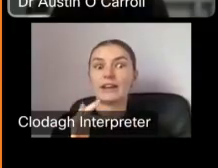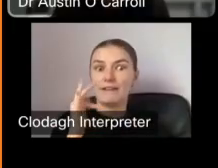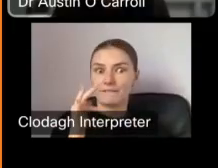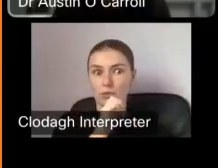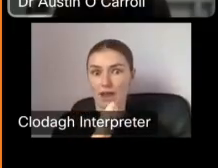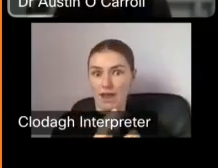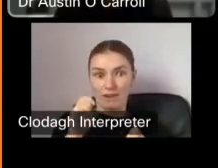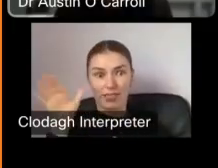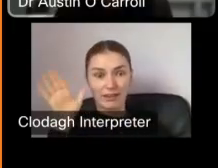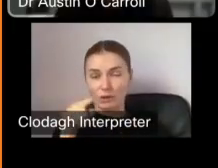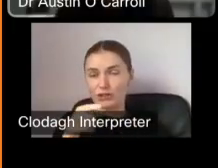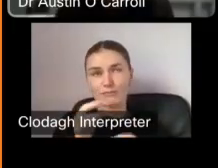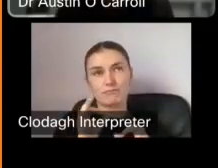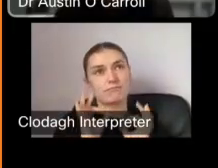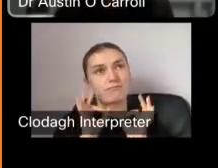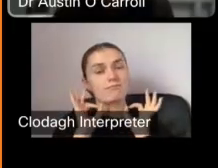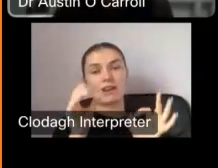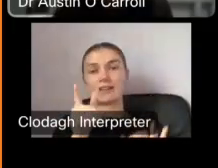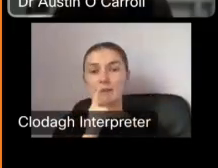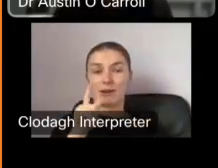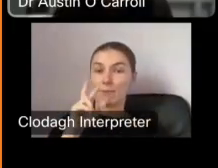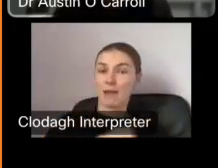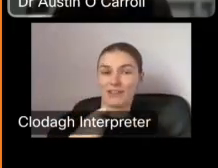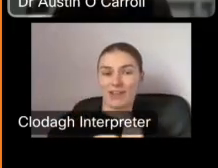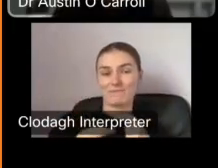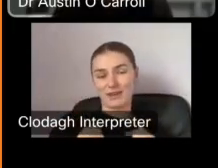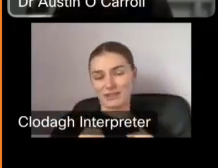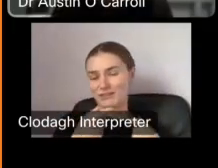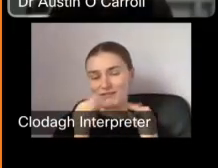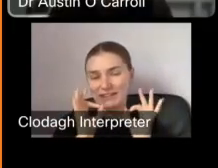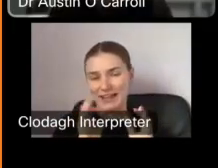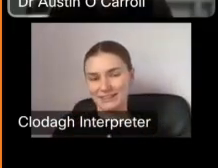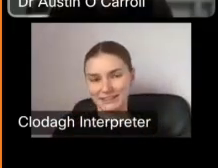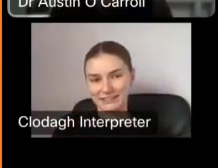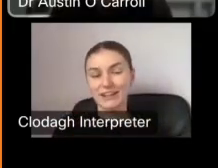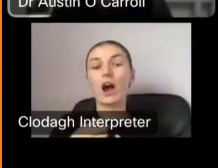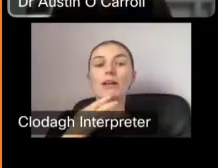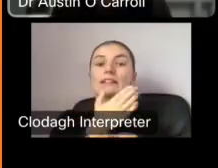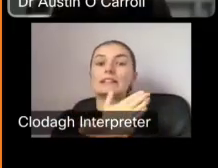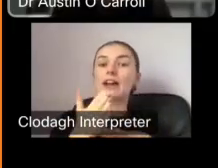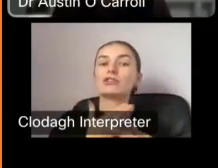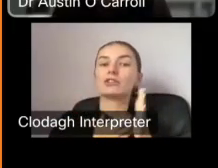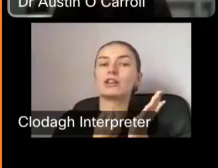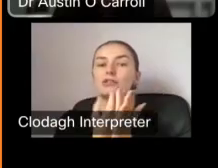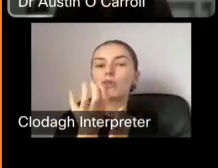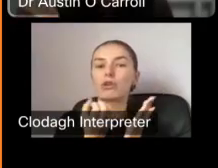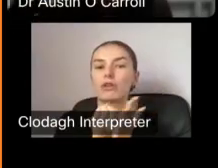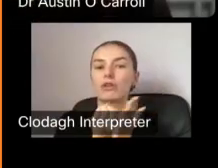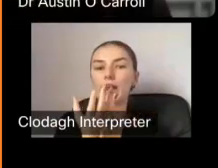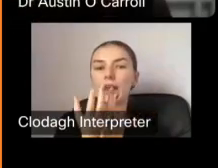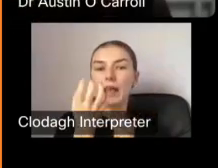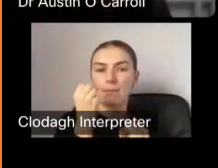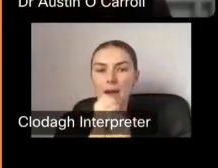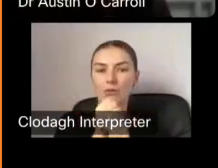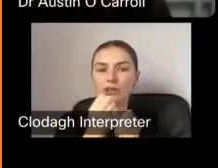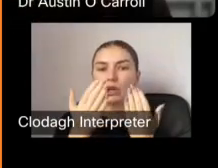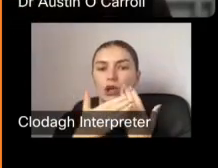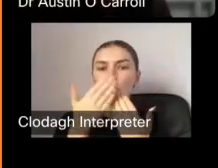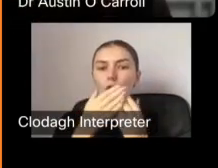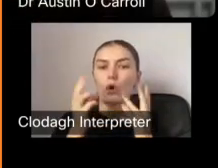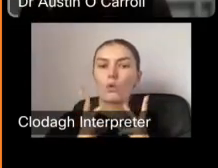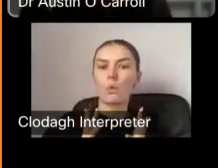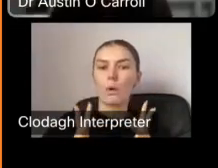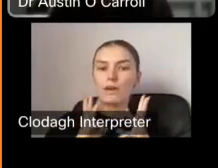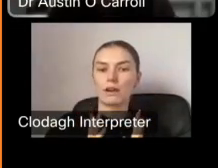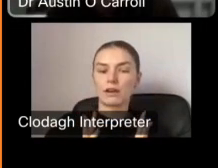speaker than I am. She's fantastic. I'm going to start off with just a story about a young woman and man that